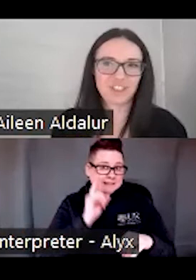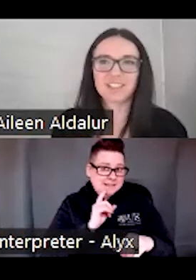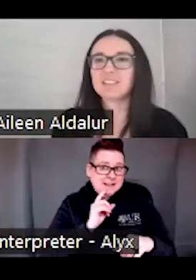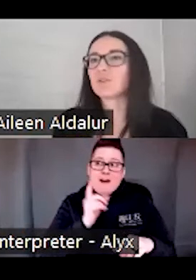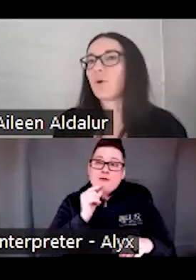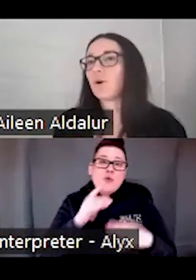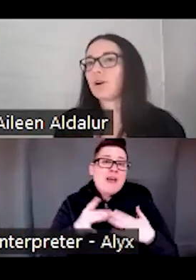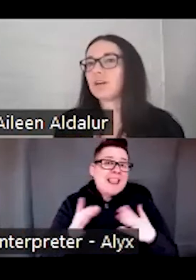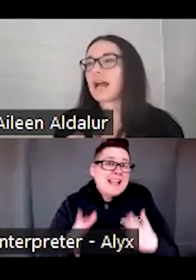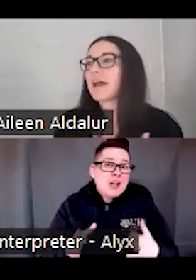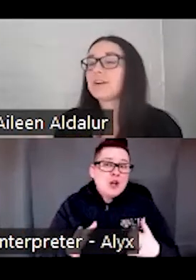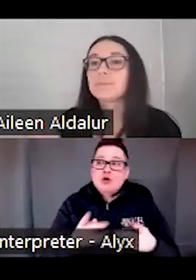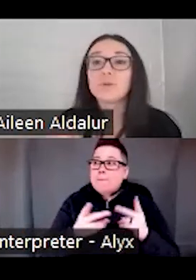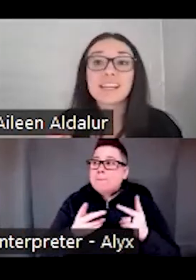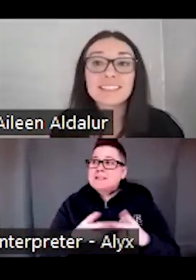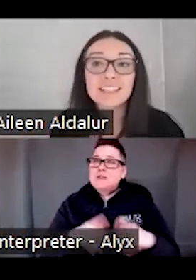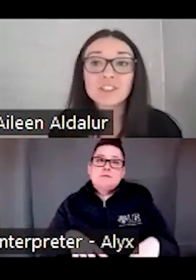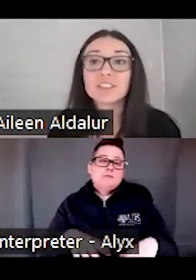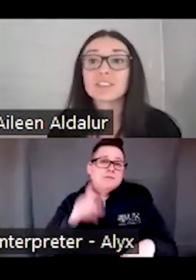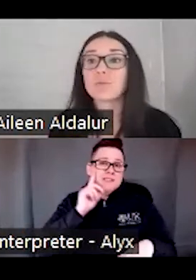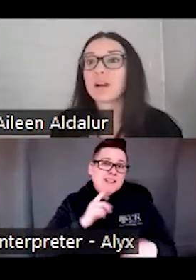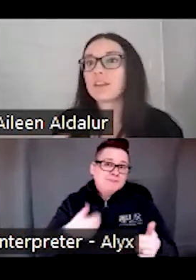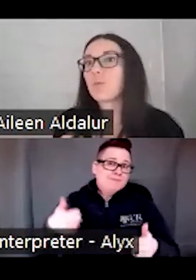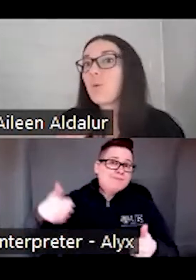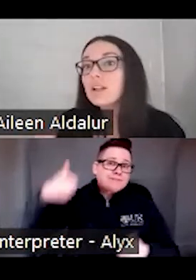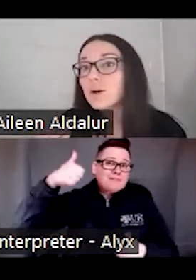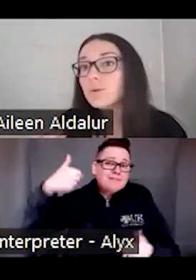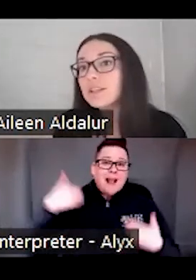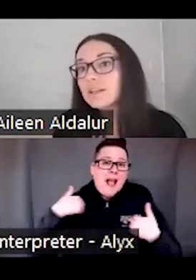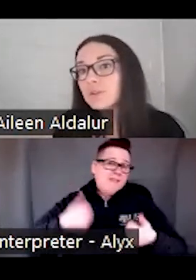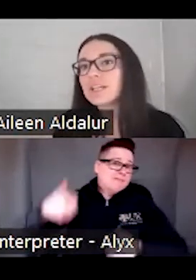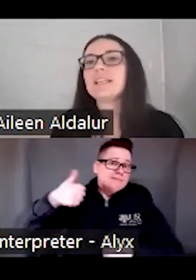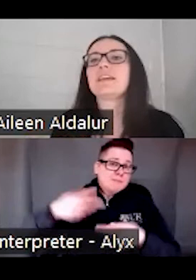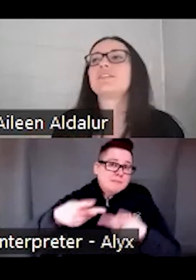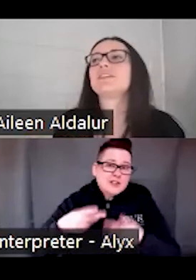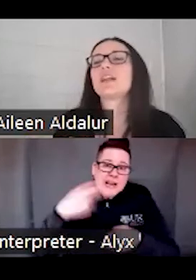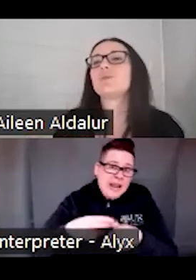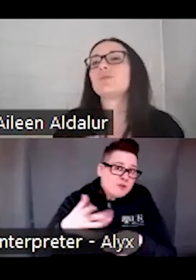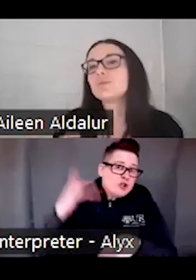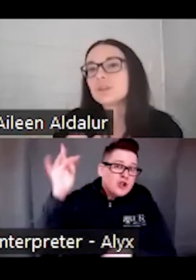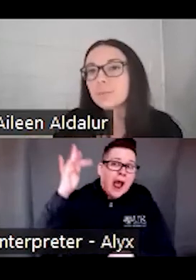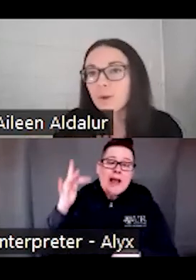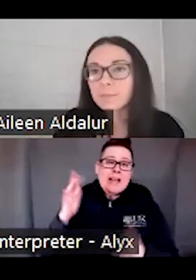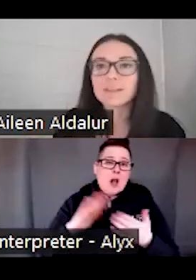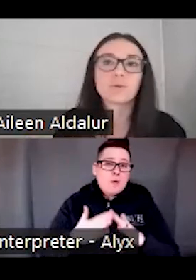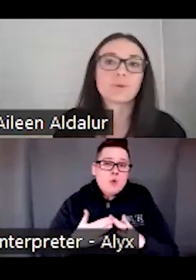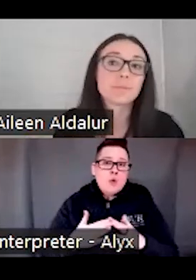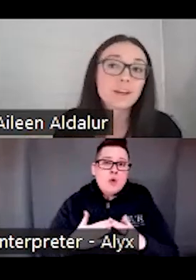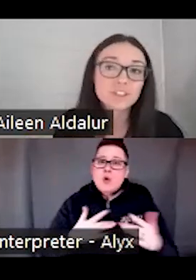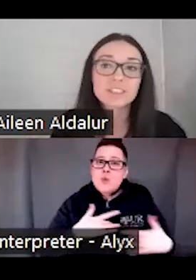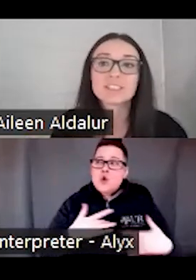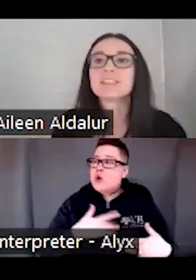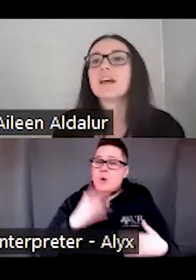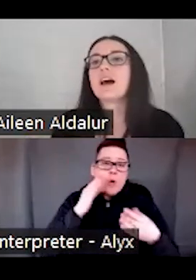leadership positions or higher up in organizations where they were well known in the community. They feared that it would ruin their employment or